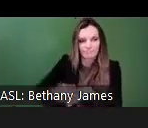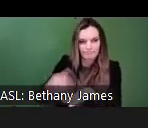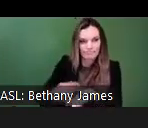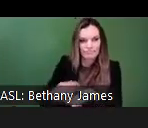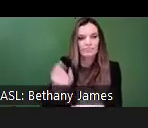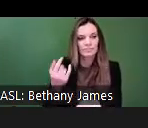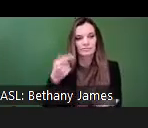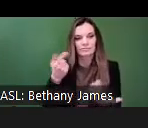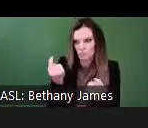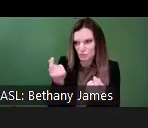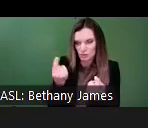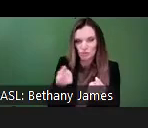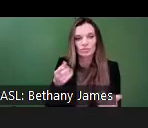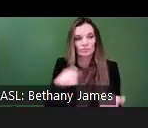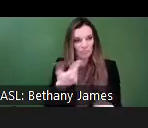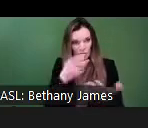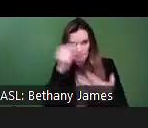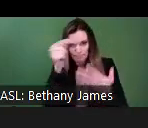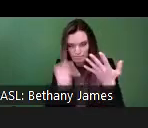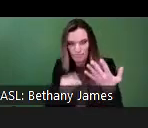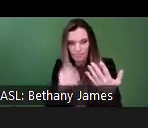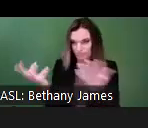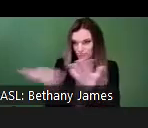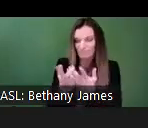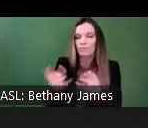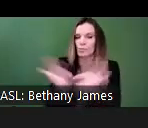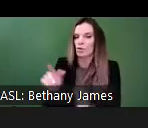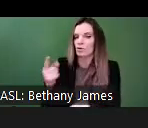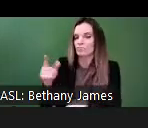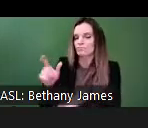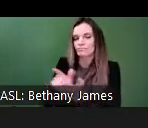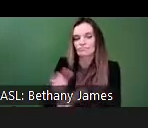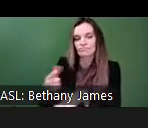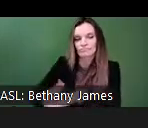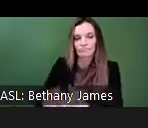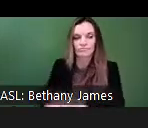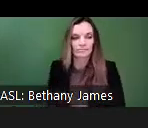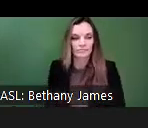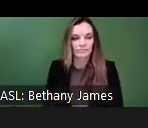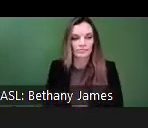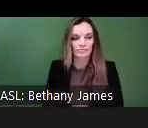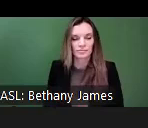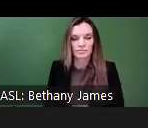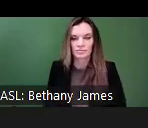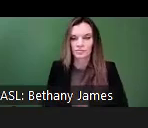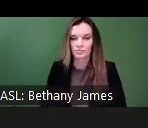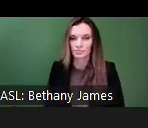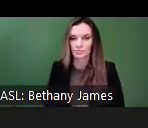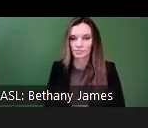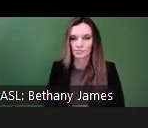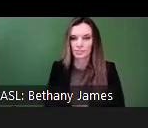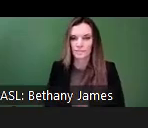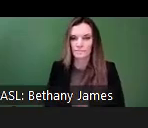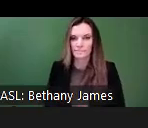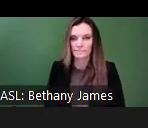So the waiting period. As we've discussed, the waiting period to file an application to set aside a conviction